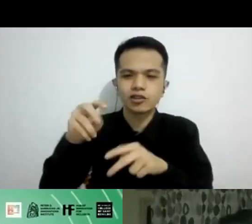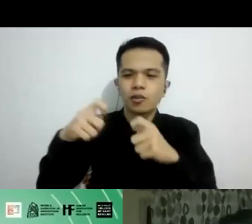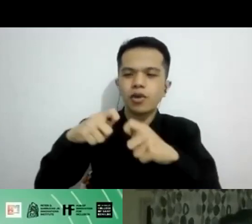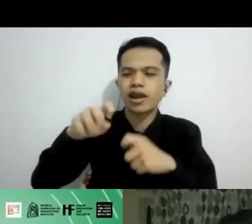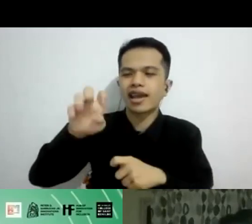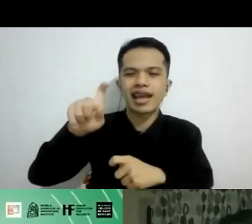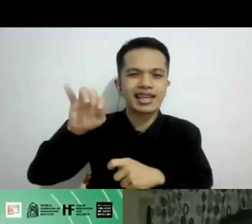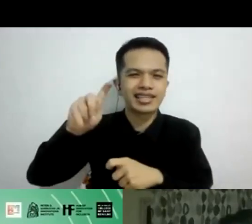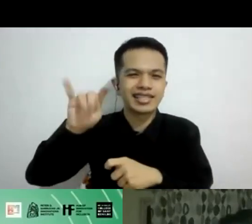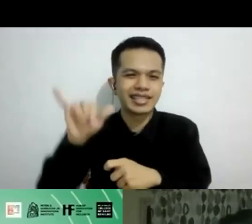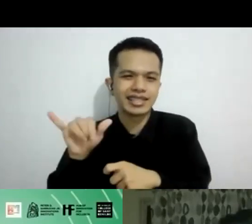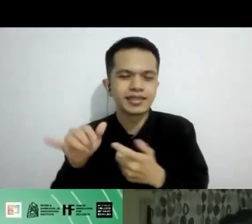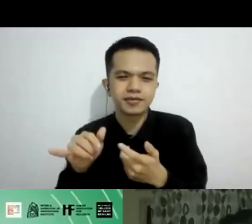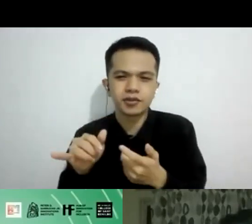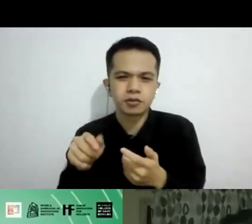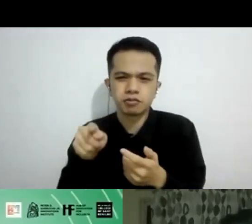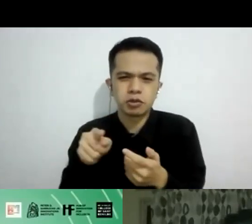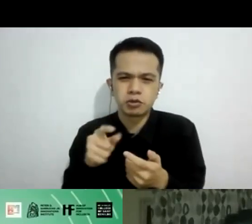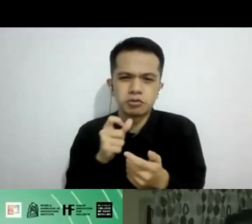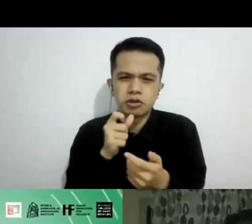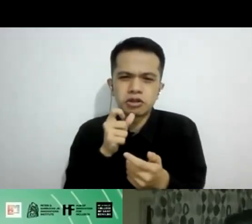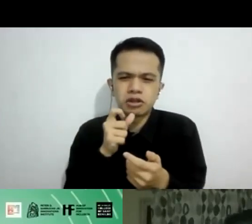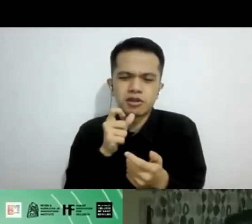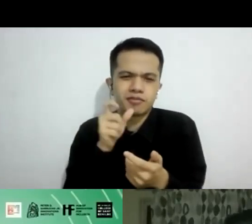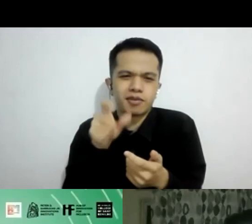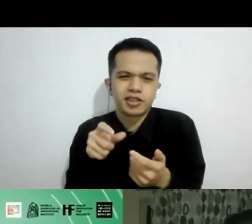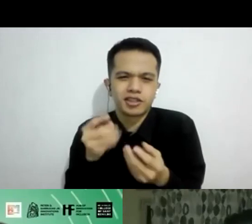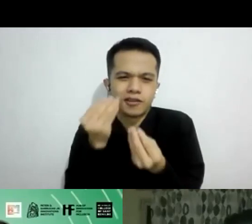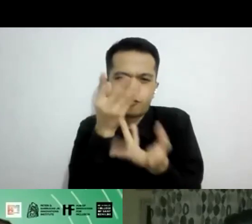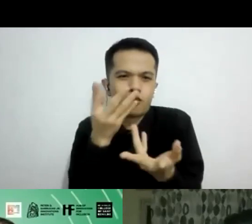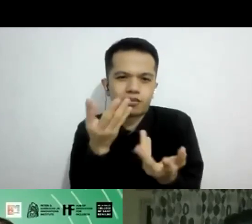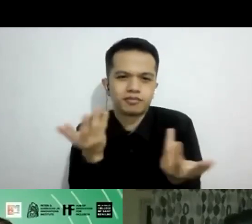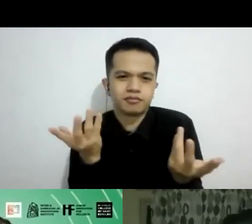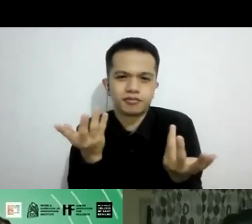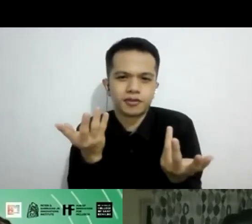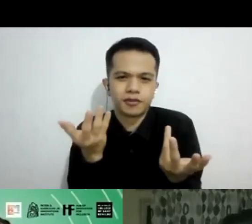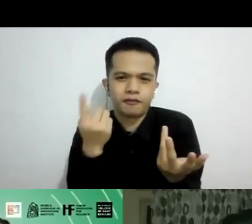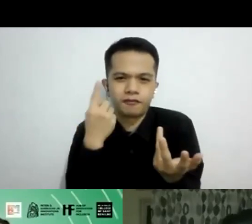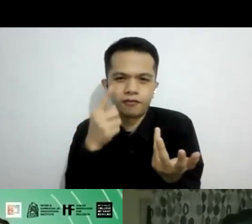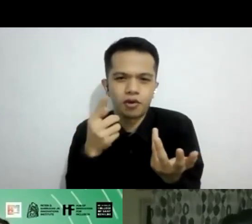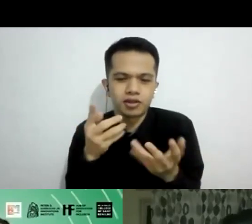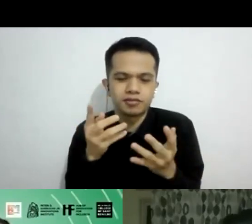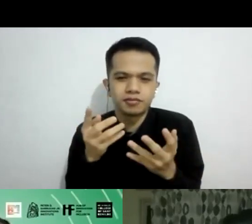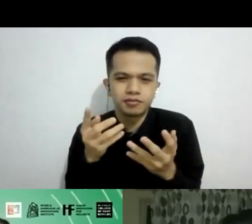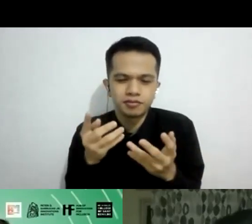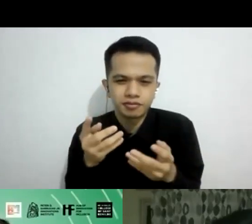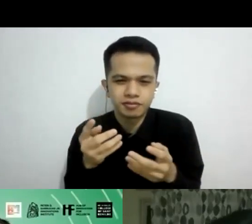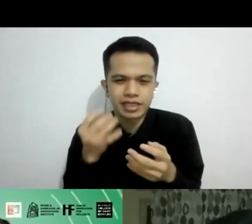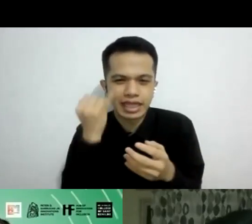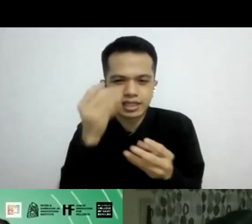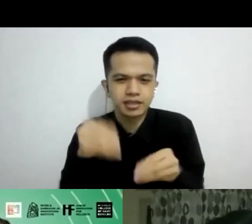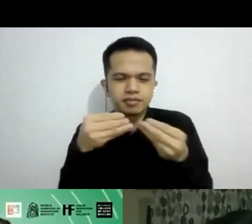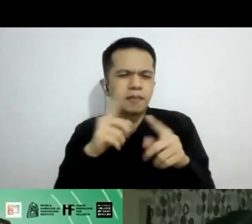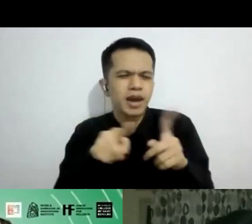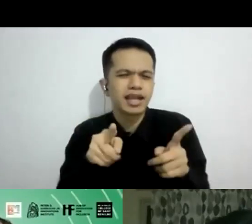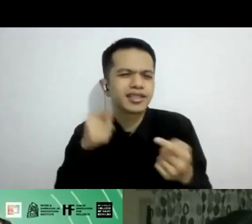Um, they may not have to be so drastic. And sorry, I think we're going on a tangent. The main point is